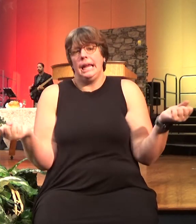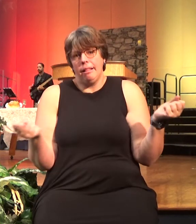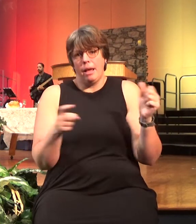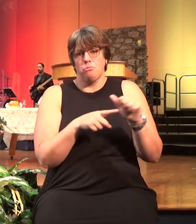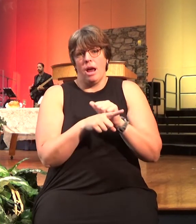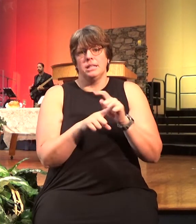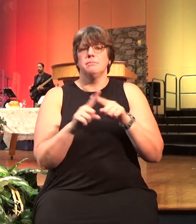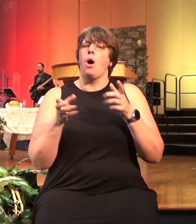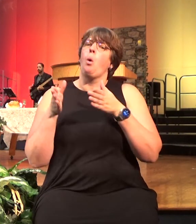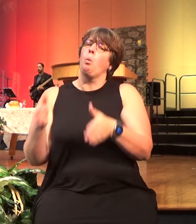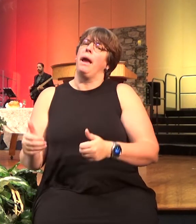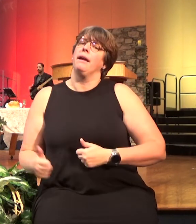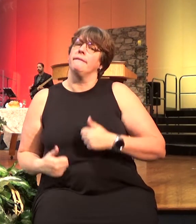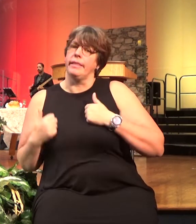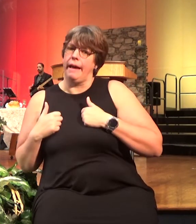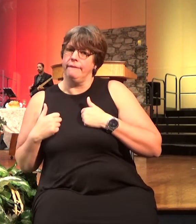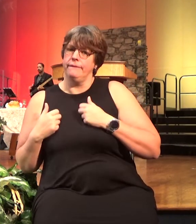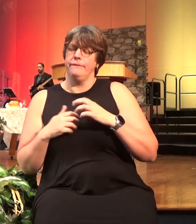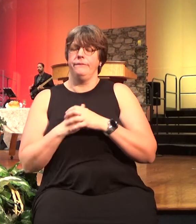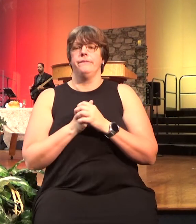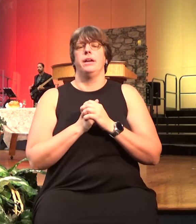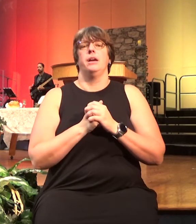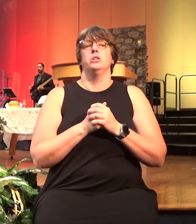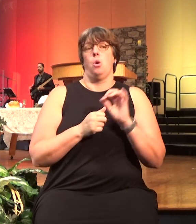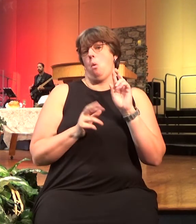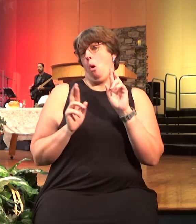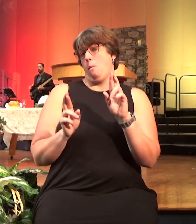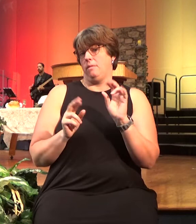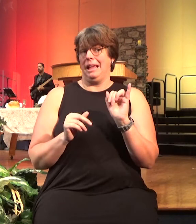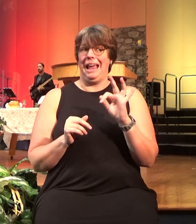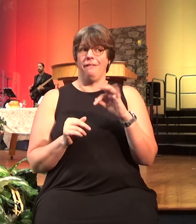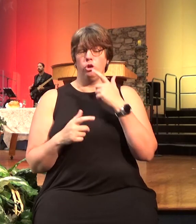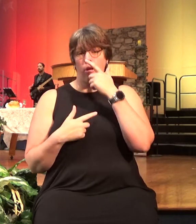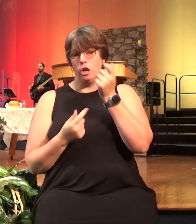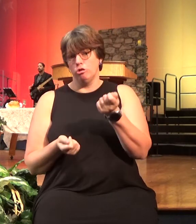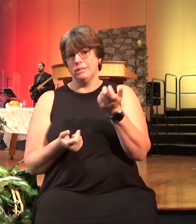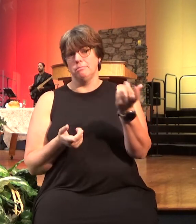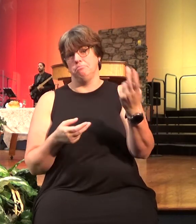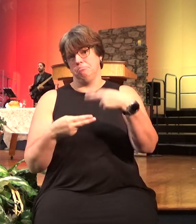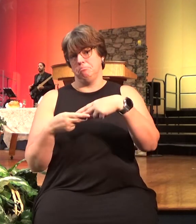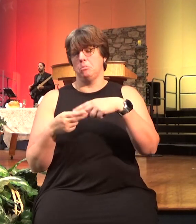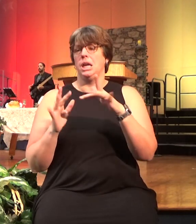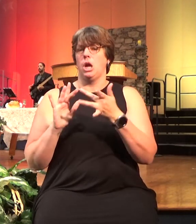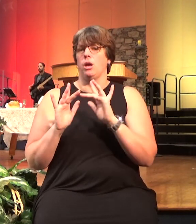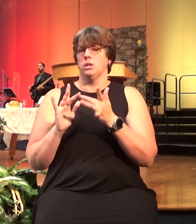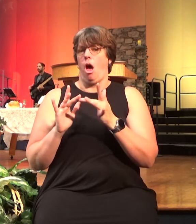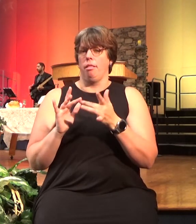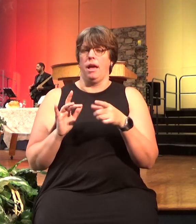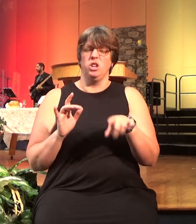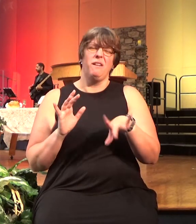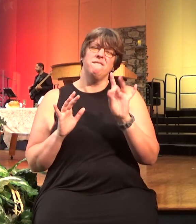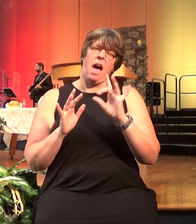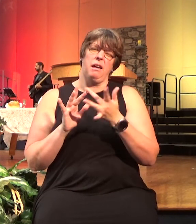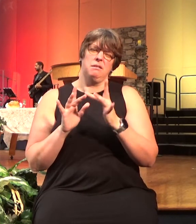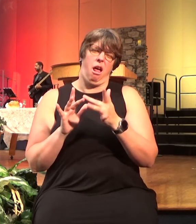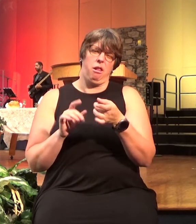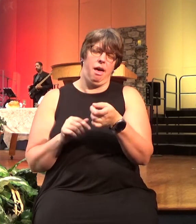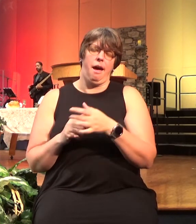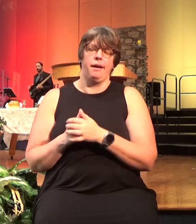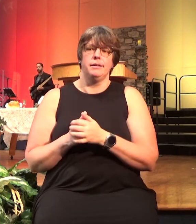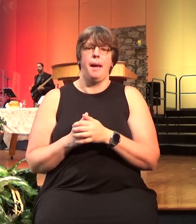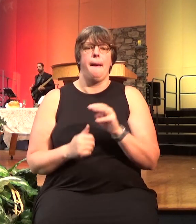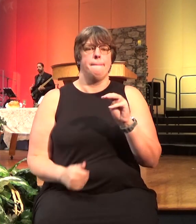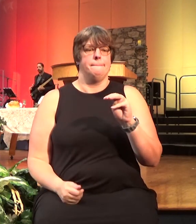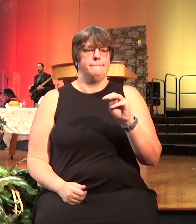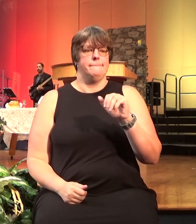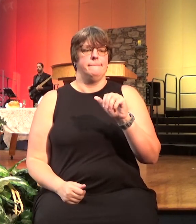here. They're wearing those purple stoles. You can come down at the end of the service and they will be happy to do a brief prayer for you about